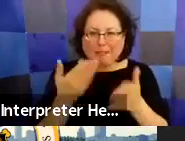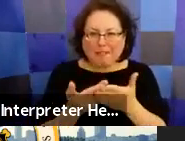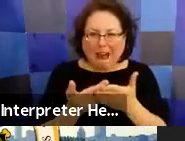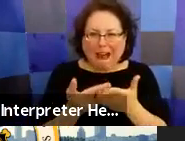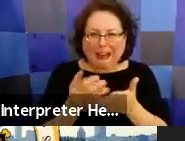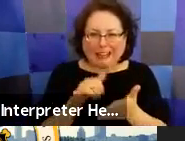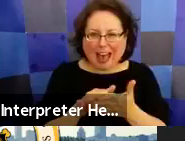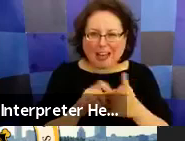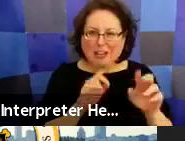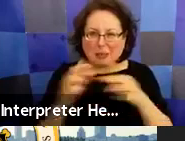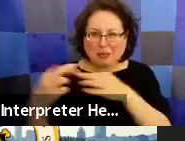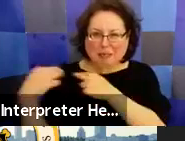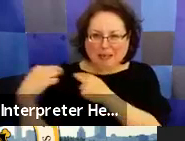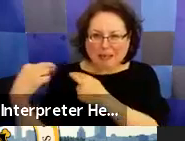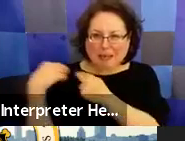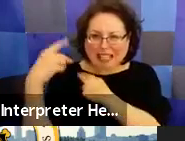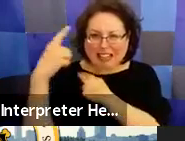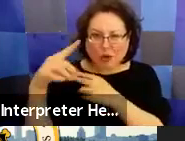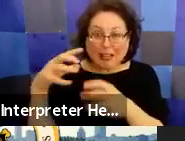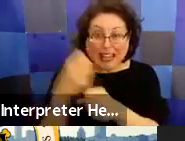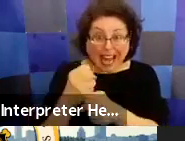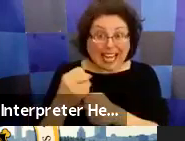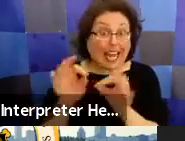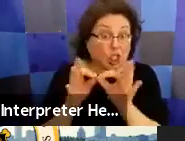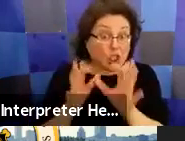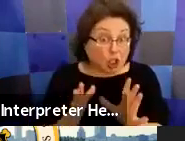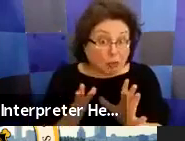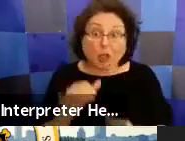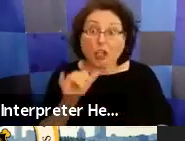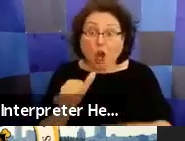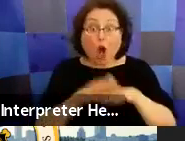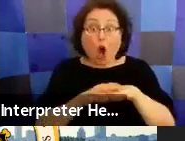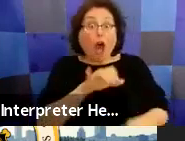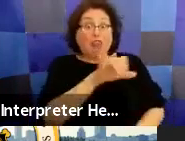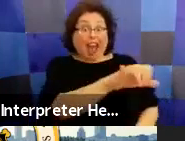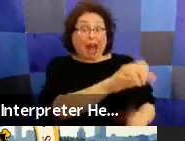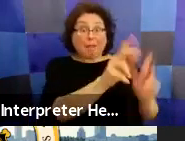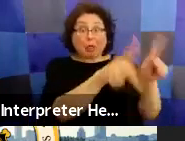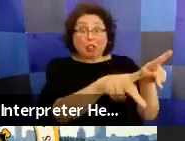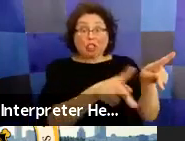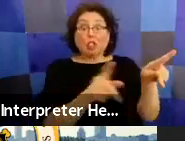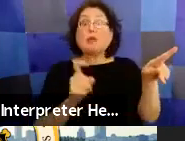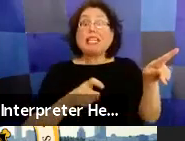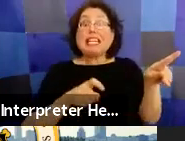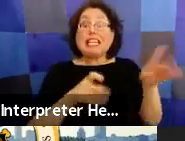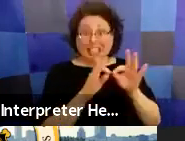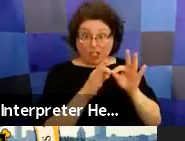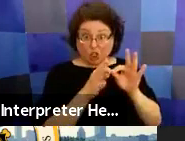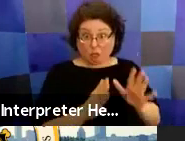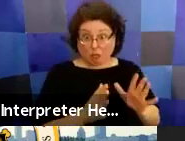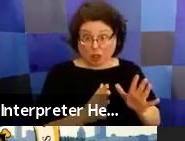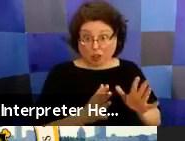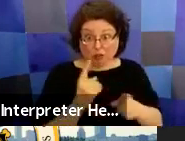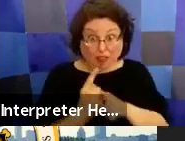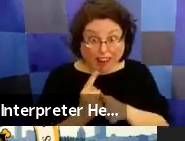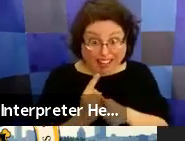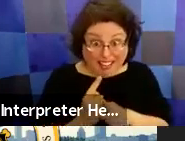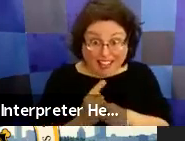the responsibility for getting an interpreter is not on the person who needs interpretation. So this person had asked,